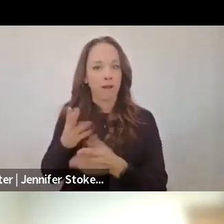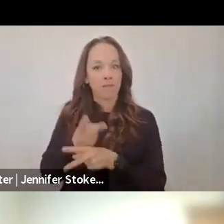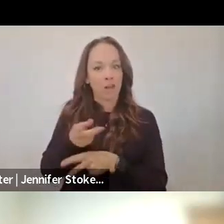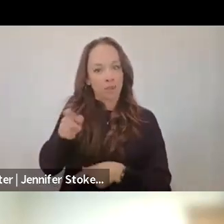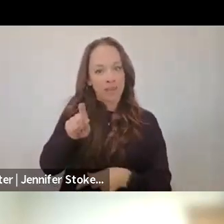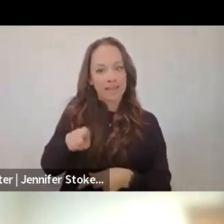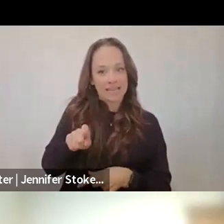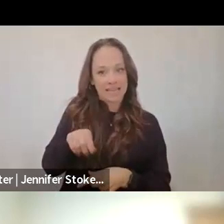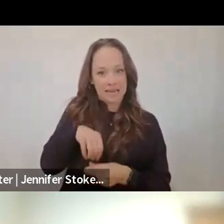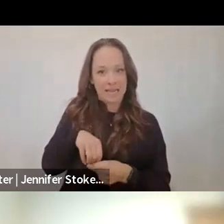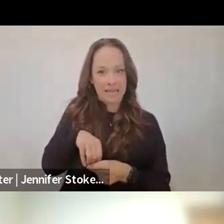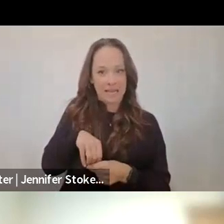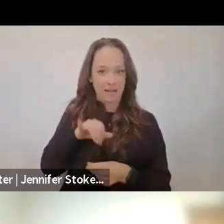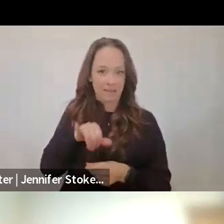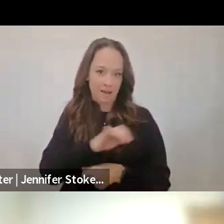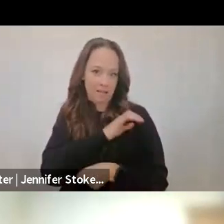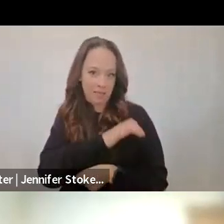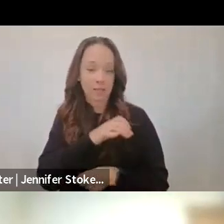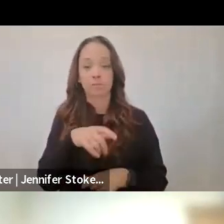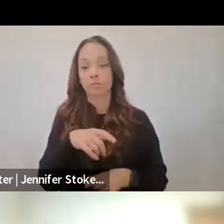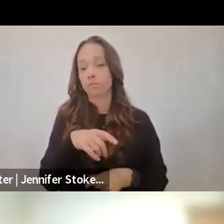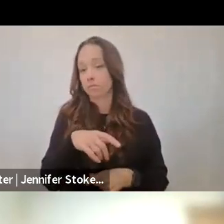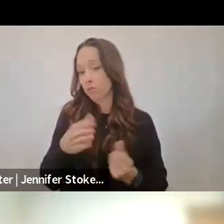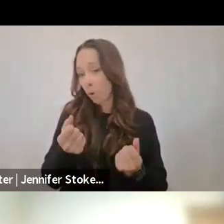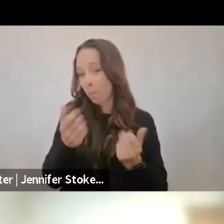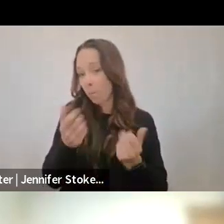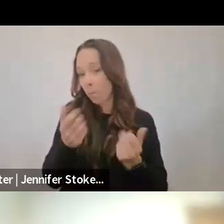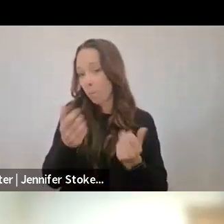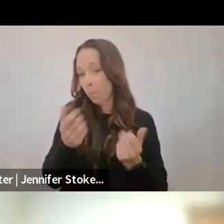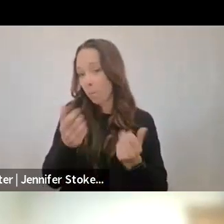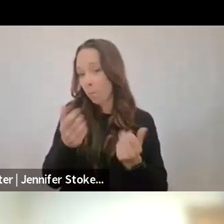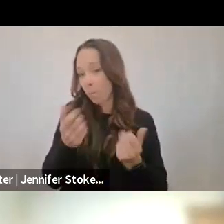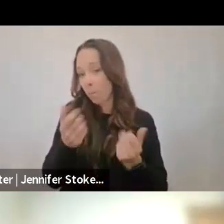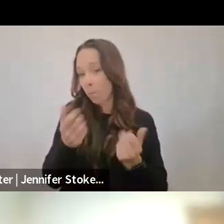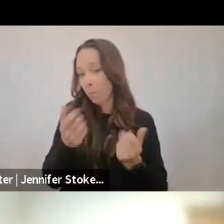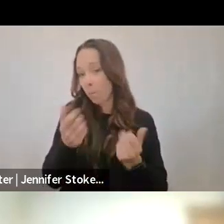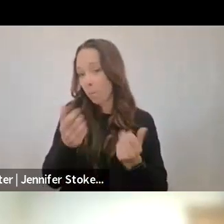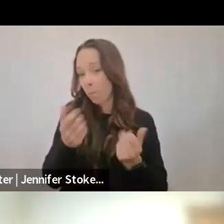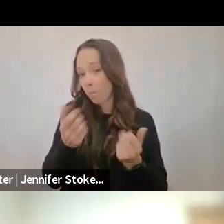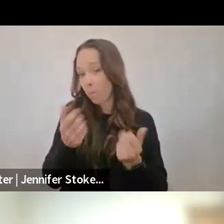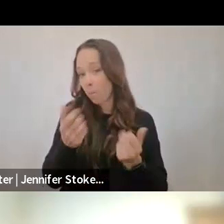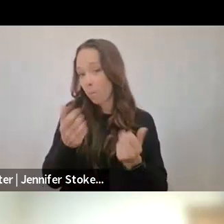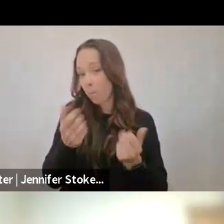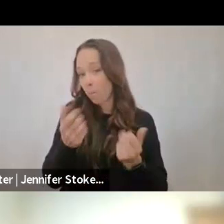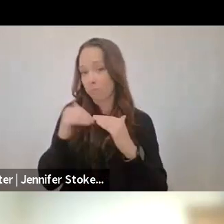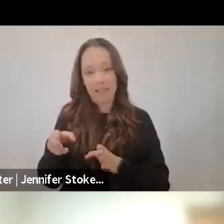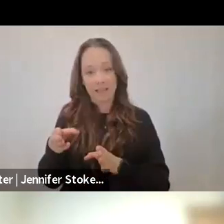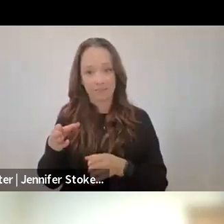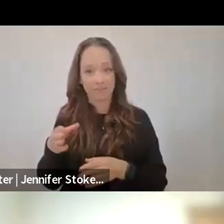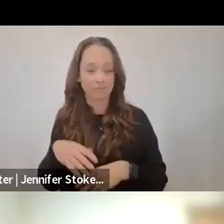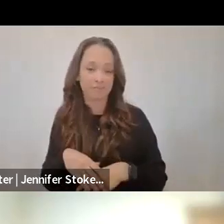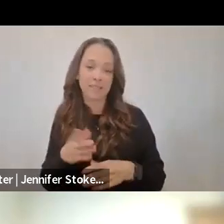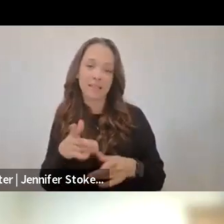our institution. So multiple plans or multiple sections of that plan that include as many people as possible. And who should have a